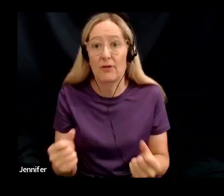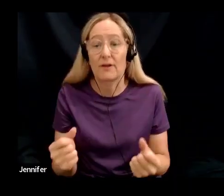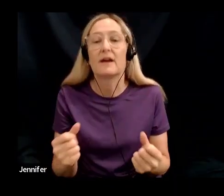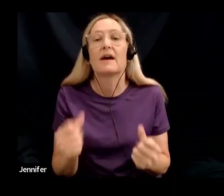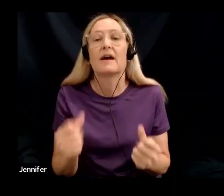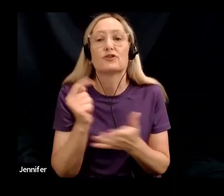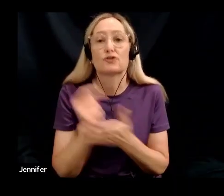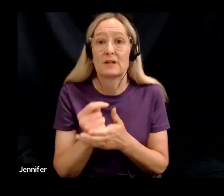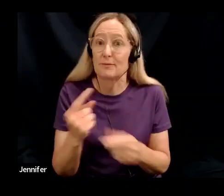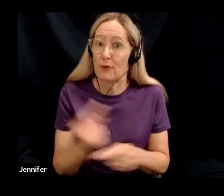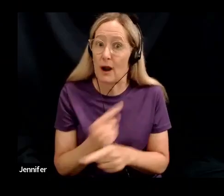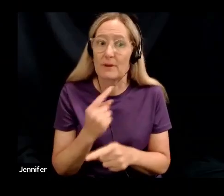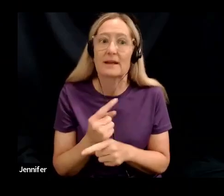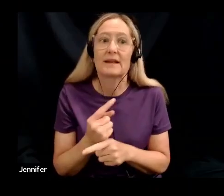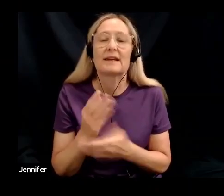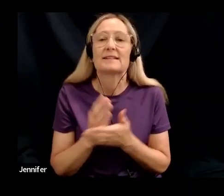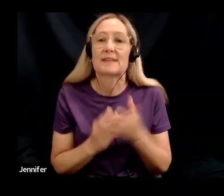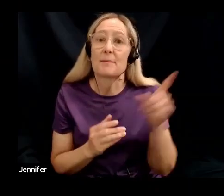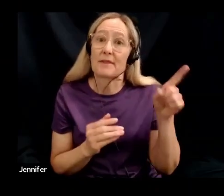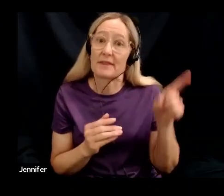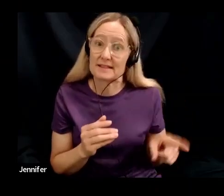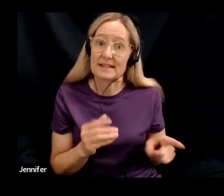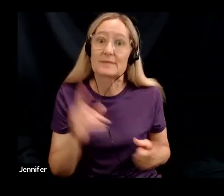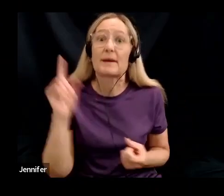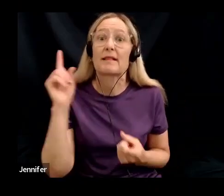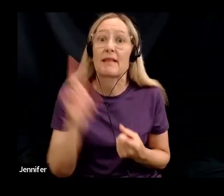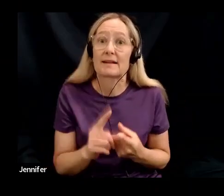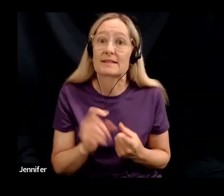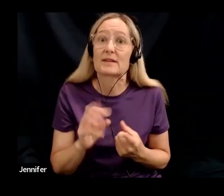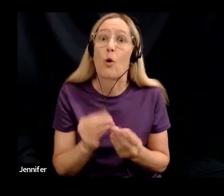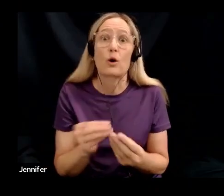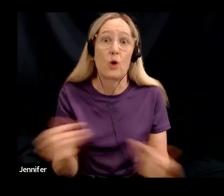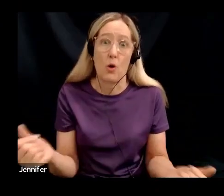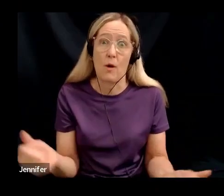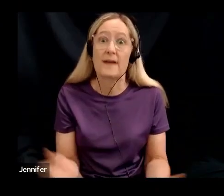properly, some of these things might lessen or go away.